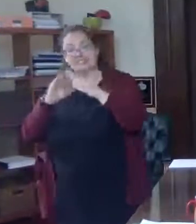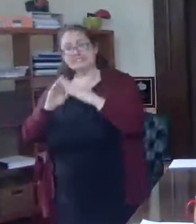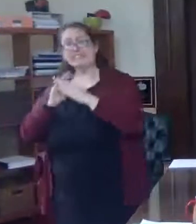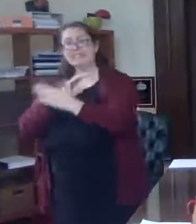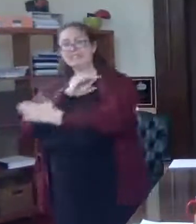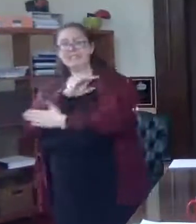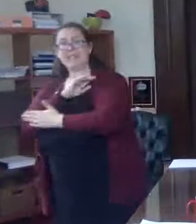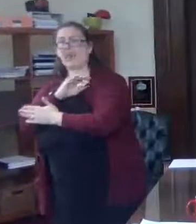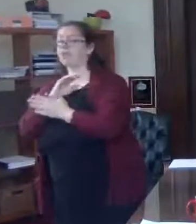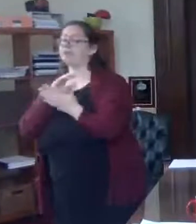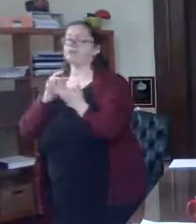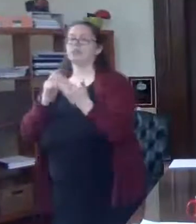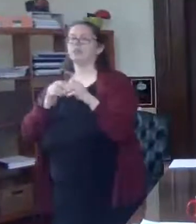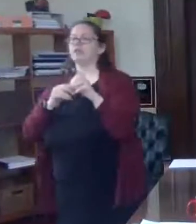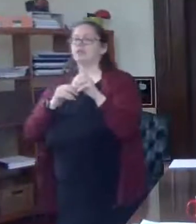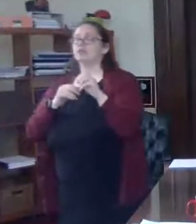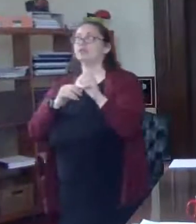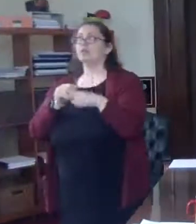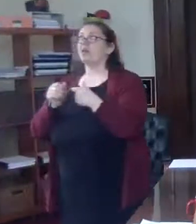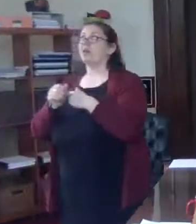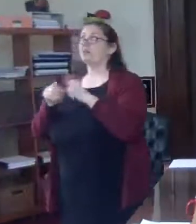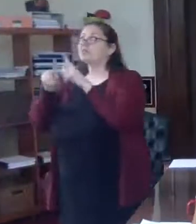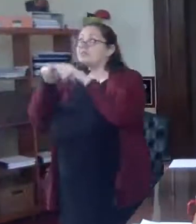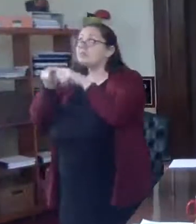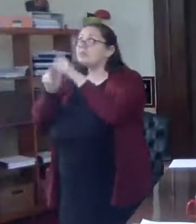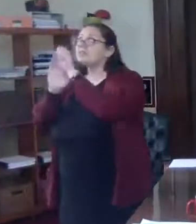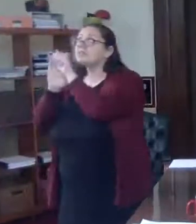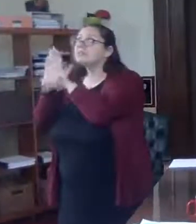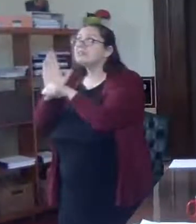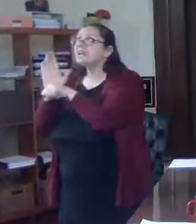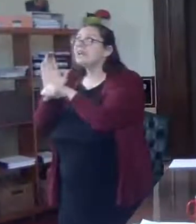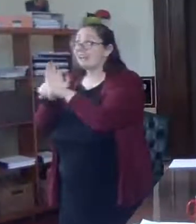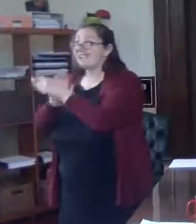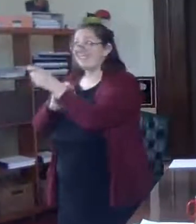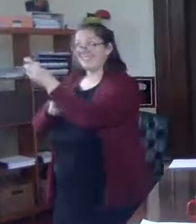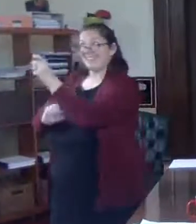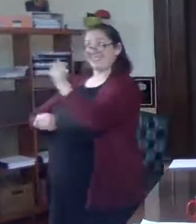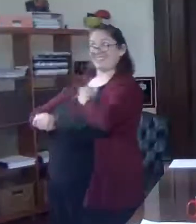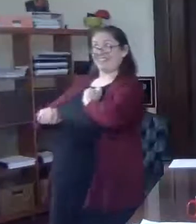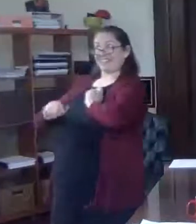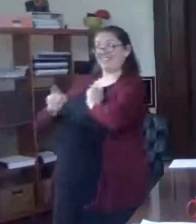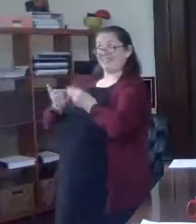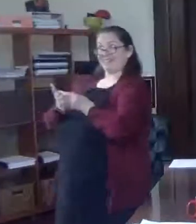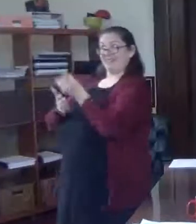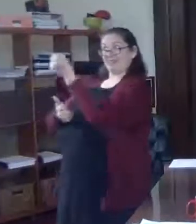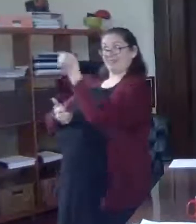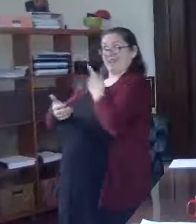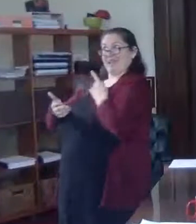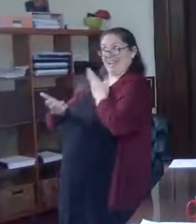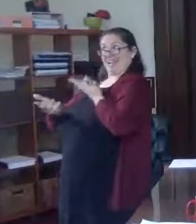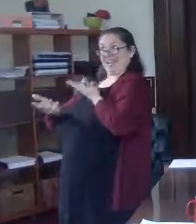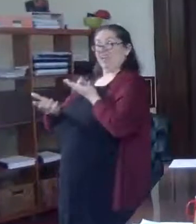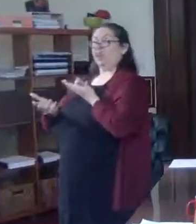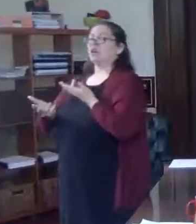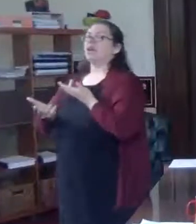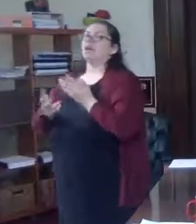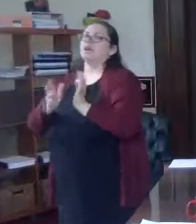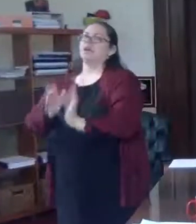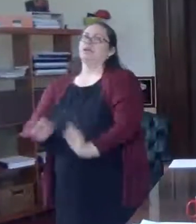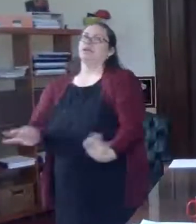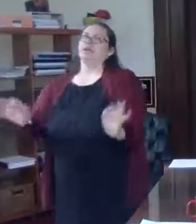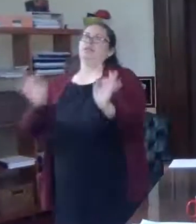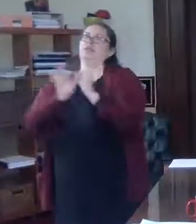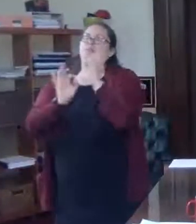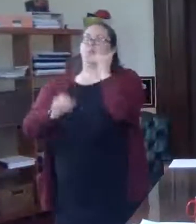is dependent on state government to allocate those resources back to us. And so that's extremely important for